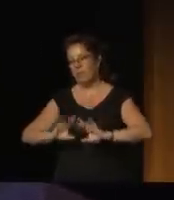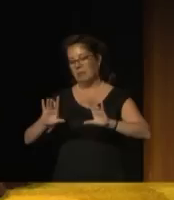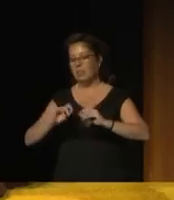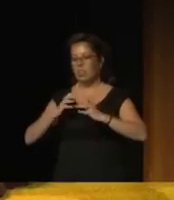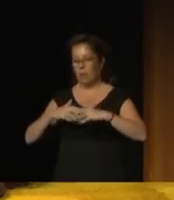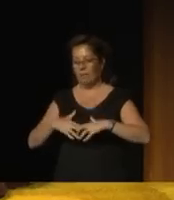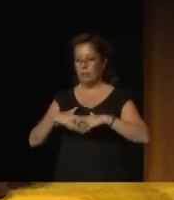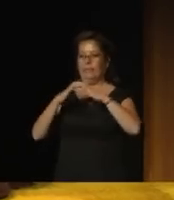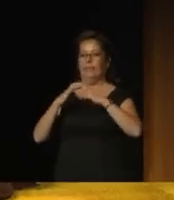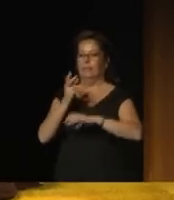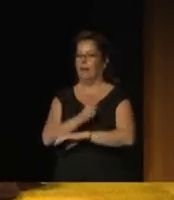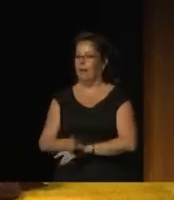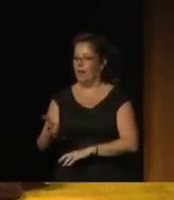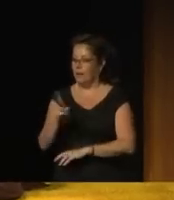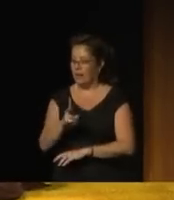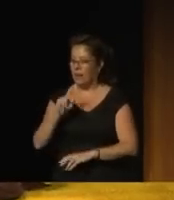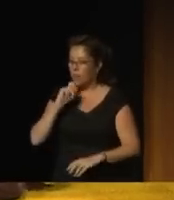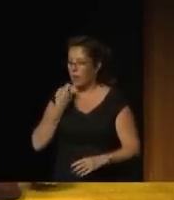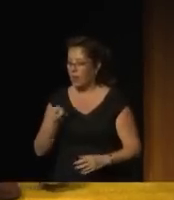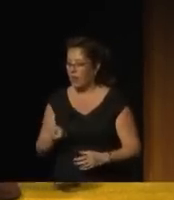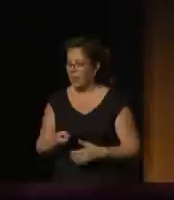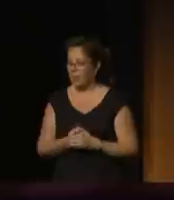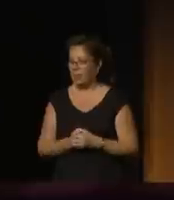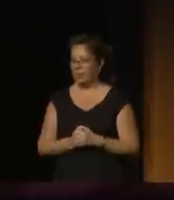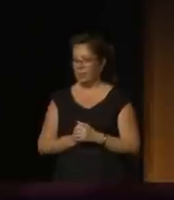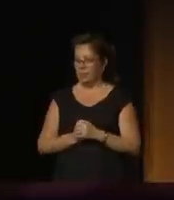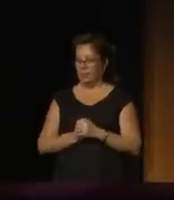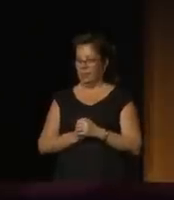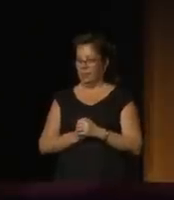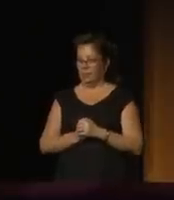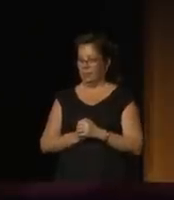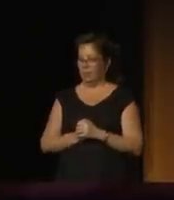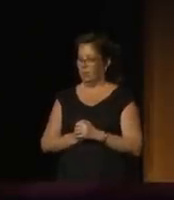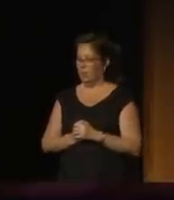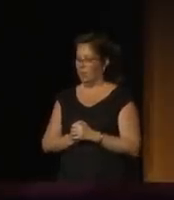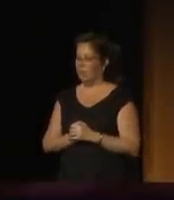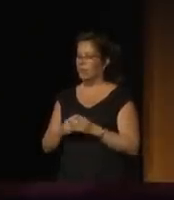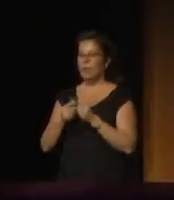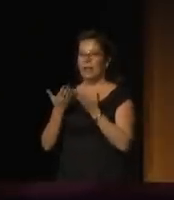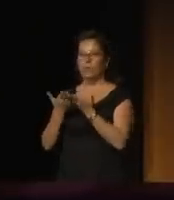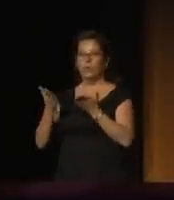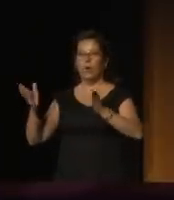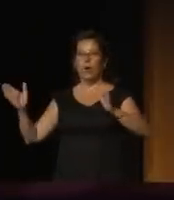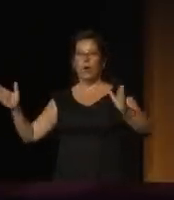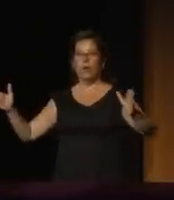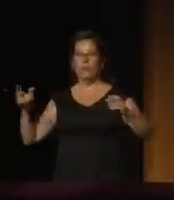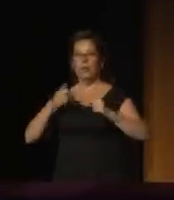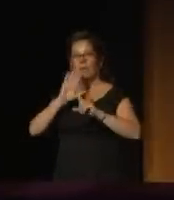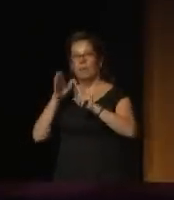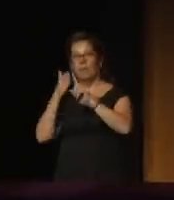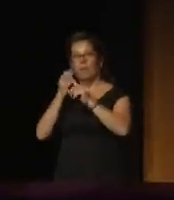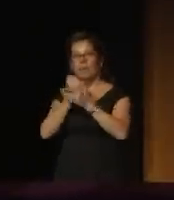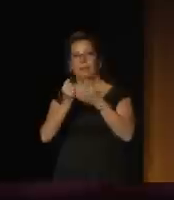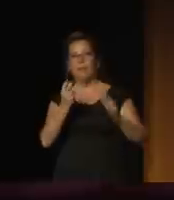that. Goals. Goals. All right. Just opening it up to questions now. If I could go to you, number three,